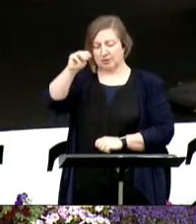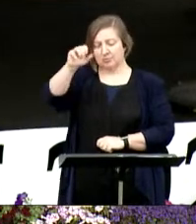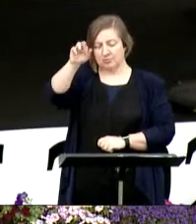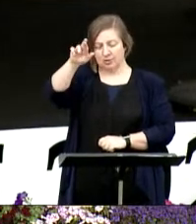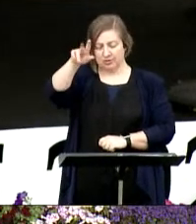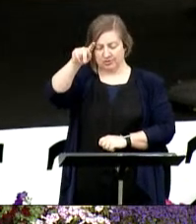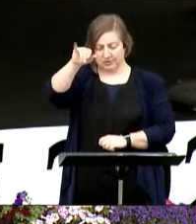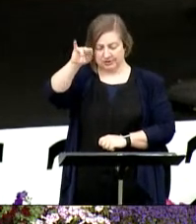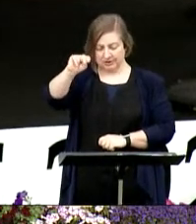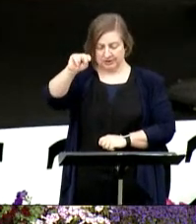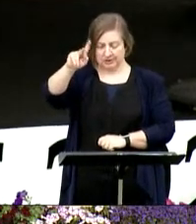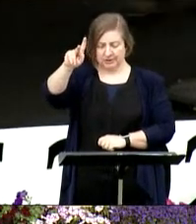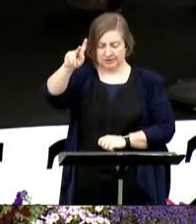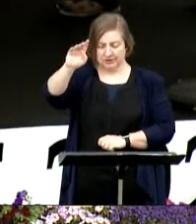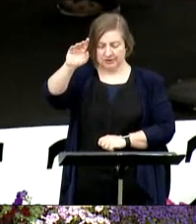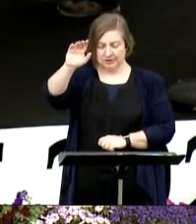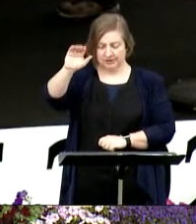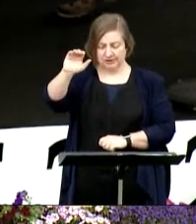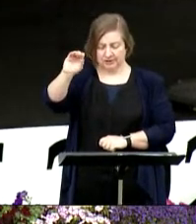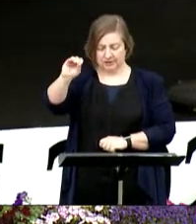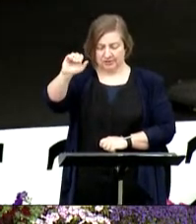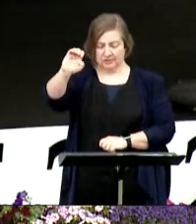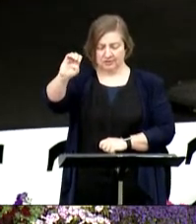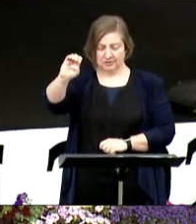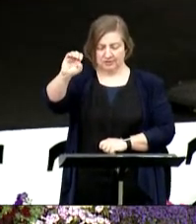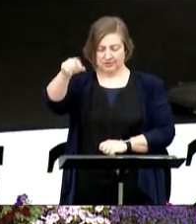Martin Ginnon.